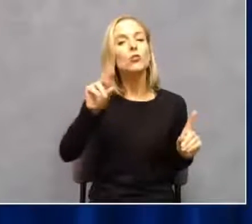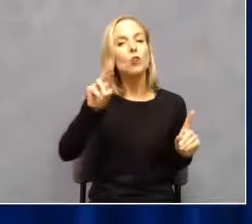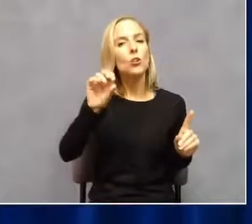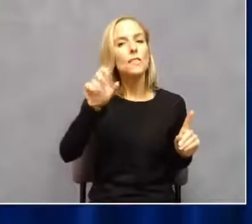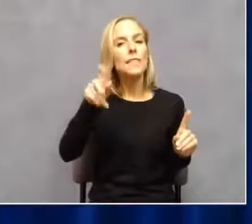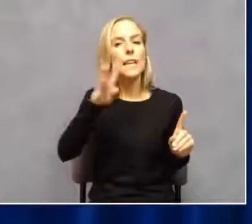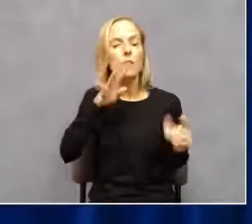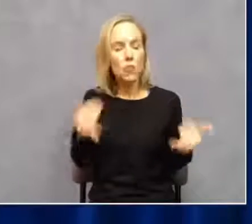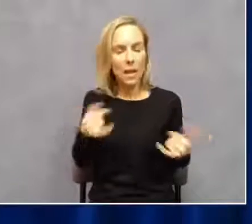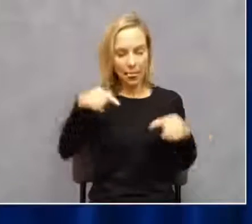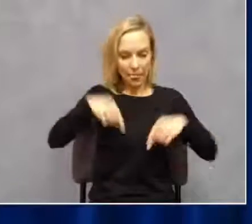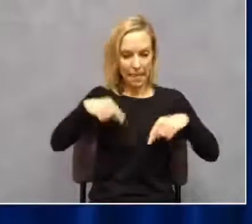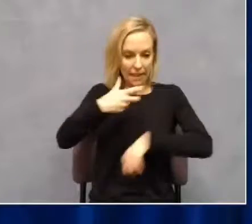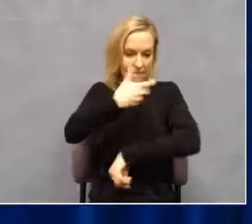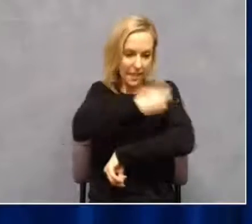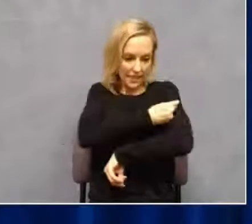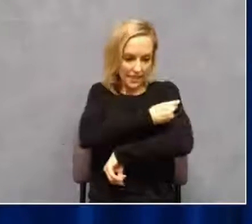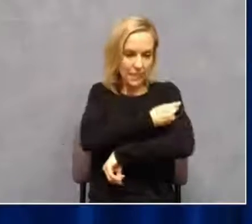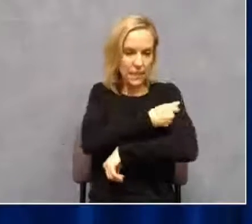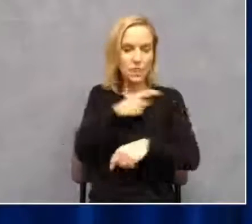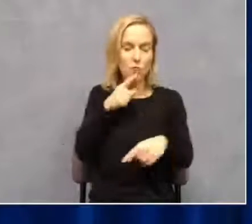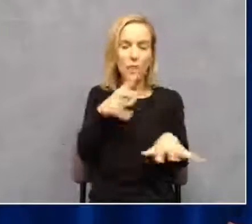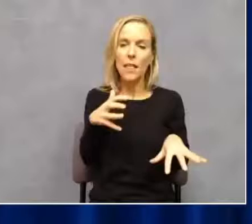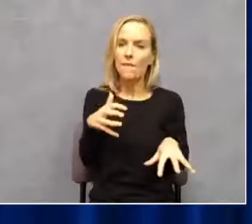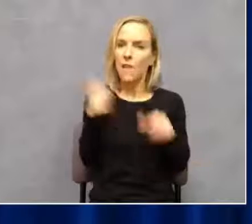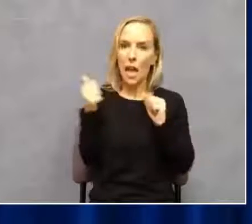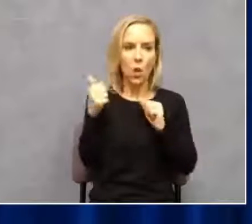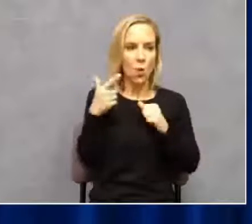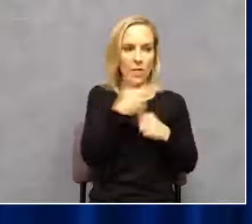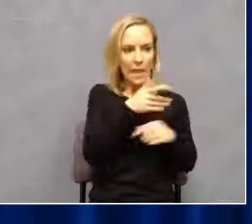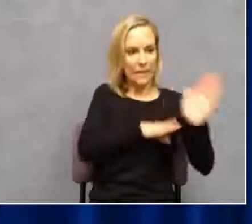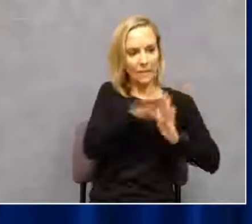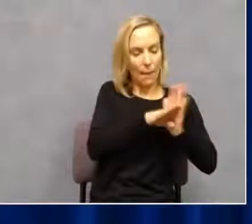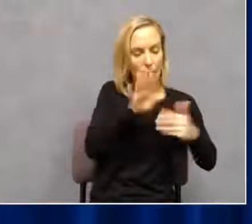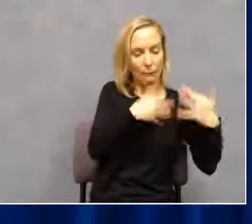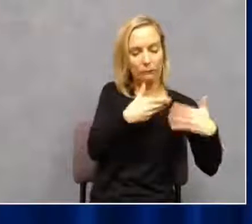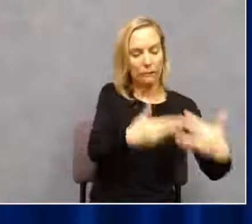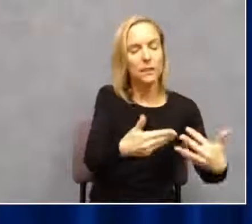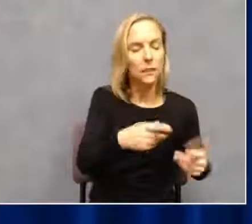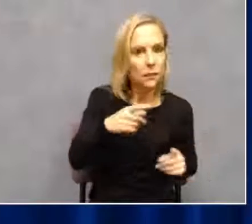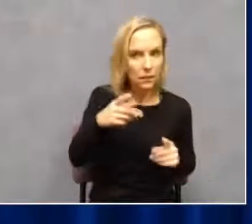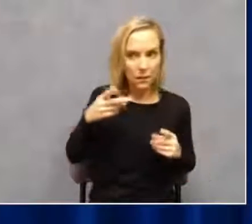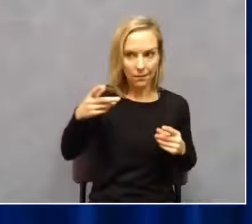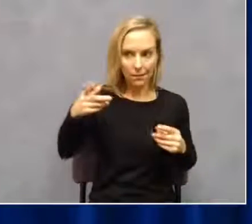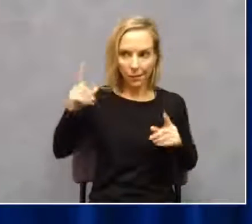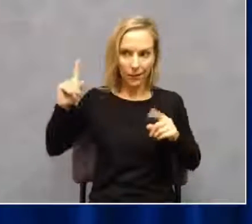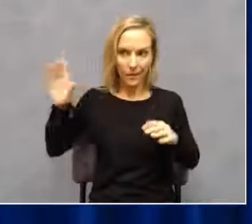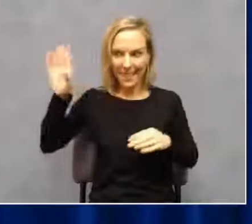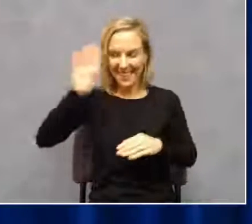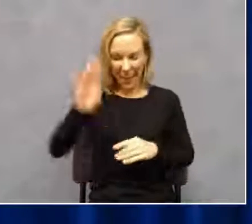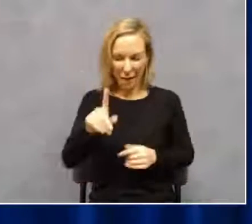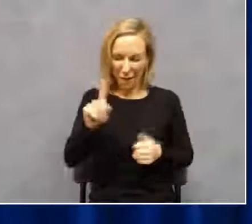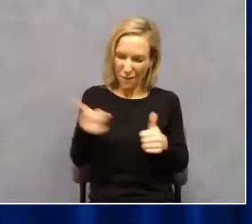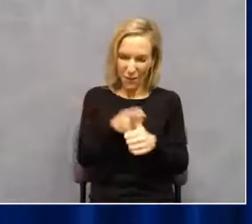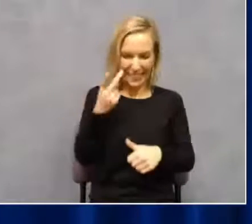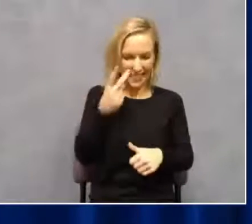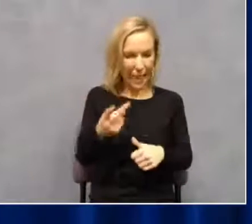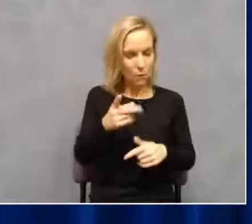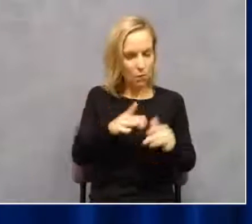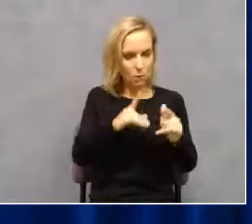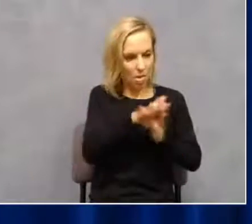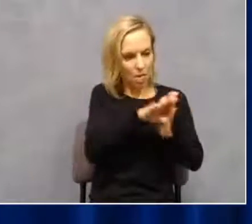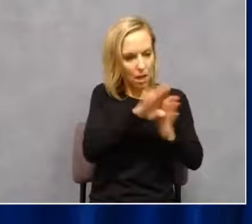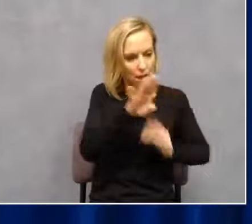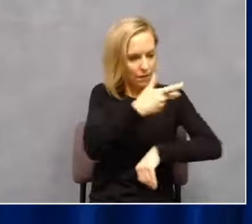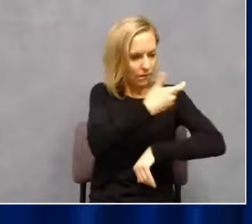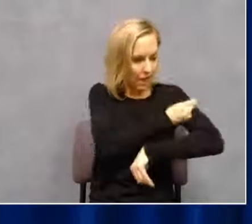vaccine has been the fastest development humanity has probably ever seen for a vaccine. I mean, this is one time when the superlatives really probably are